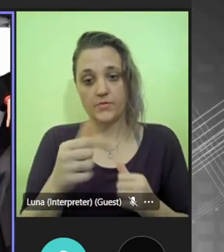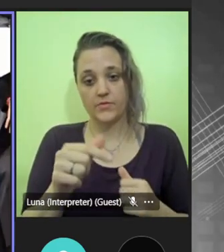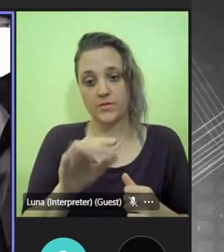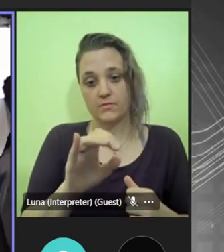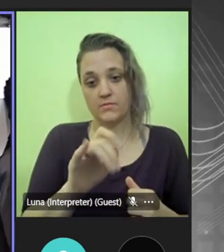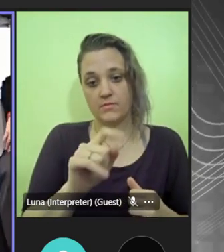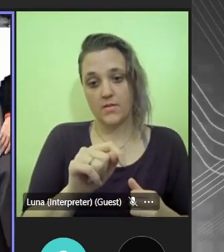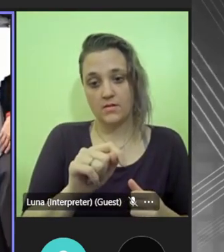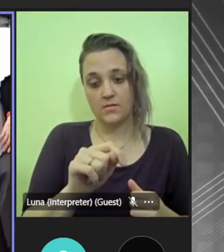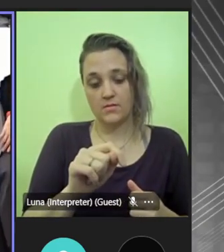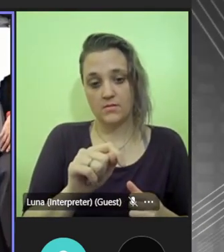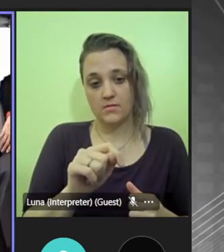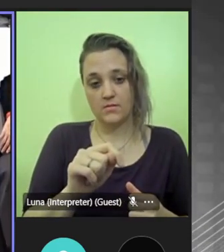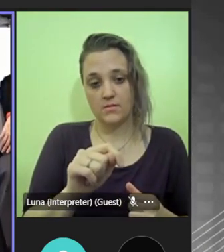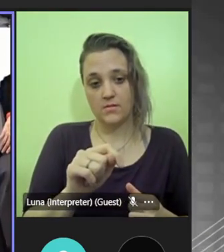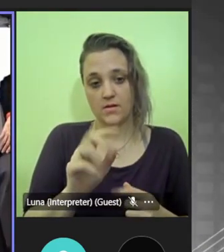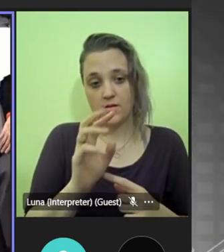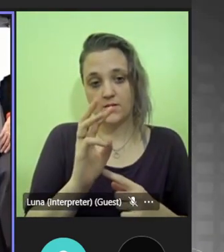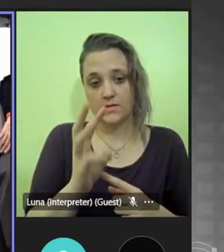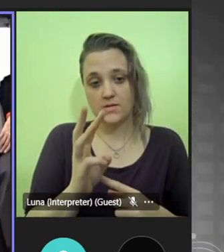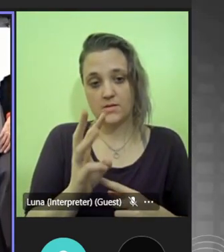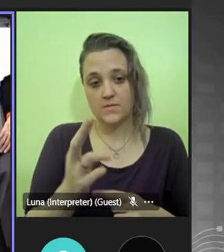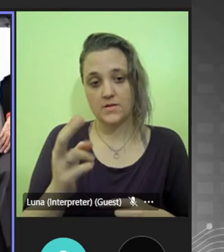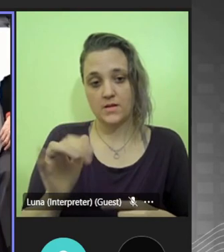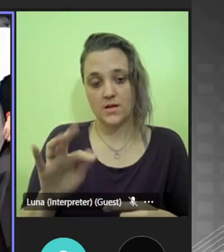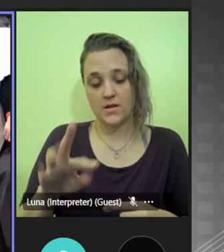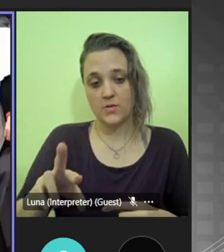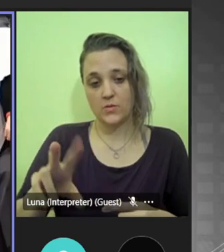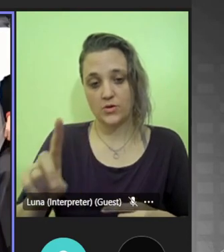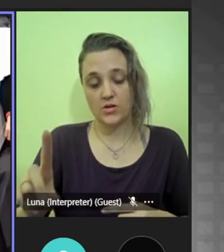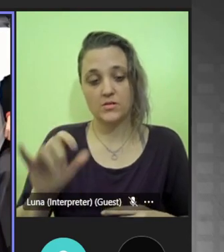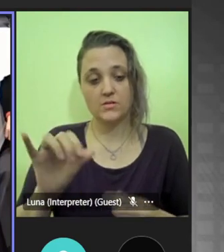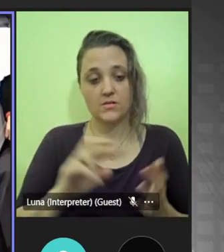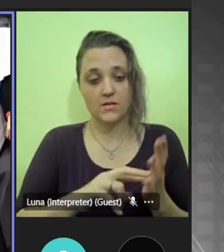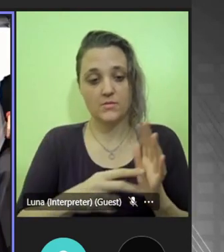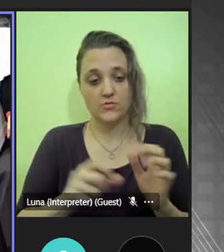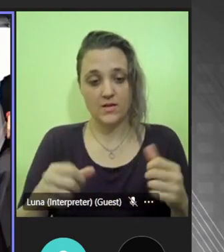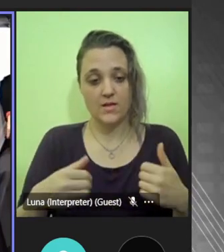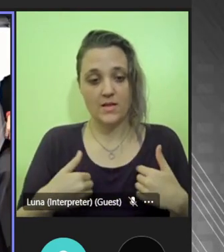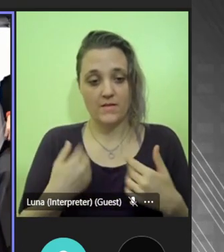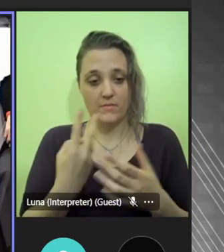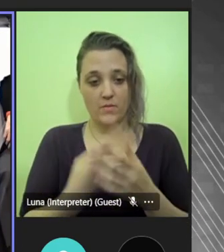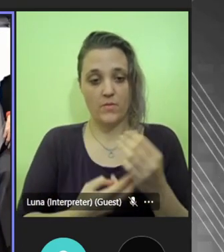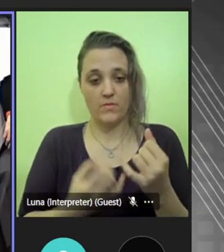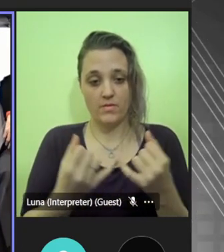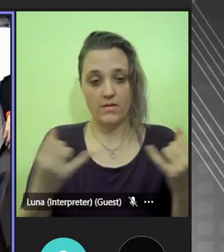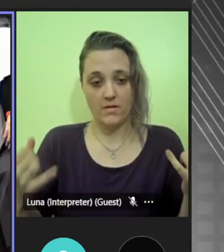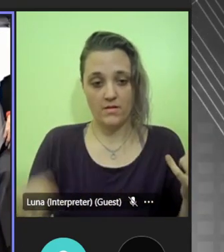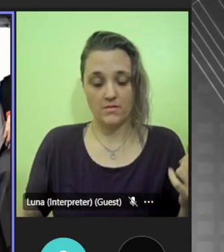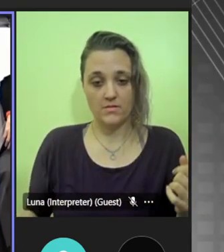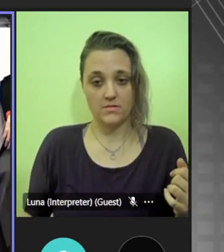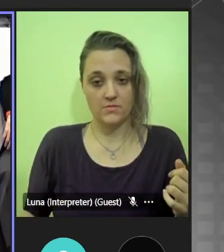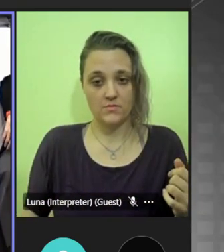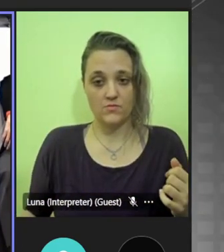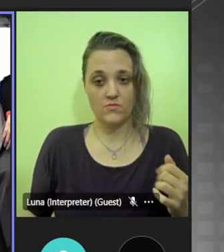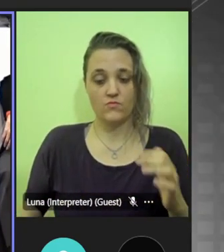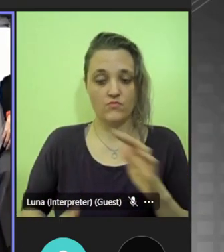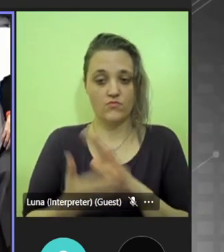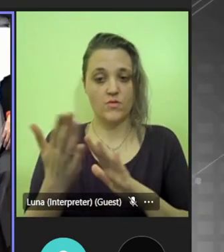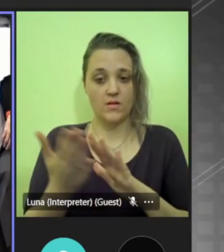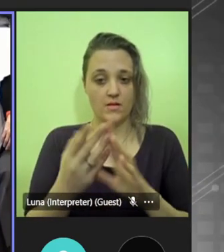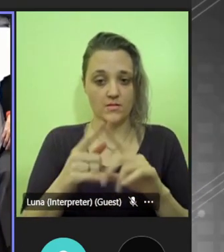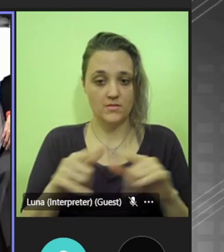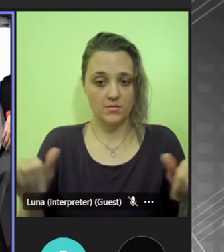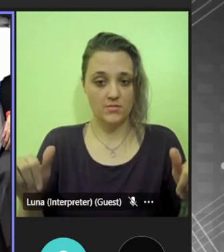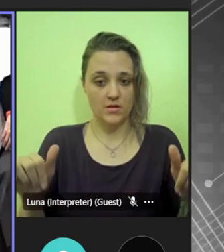the Greenbelt to Branch Avenue at a 6-minute Hayward. That way, you can have both lines